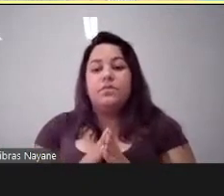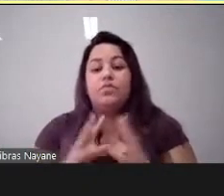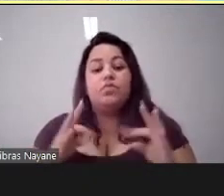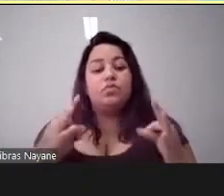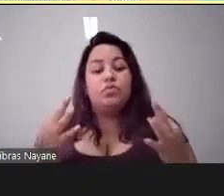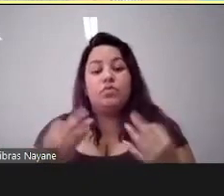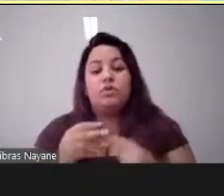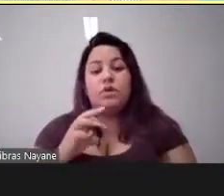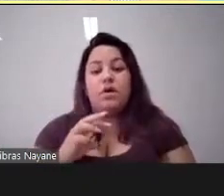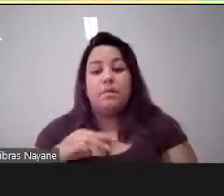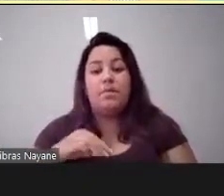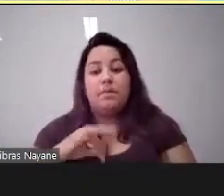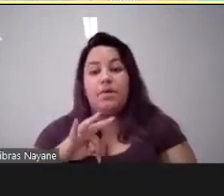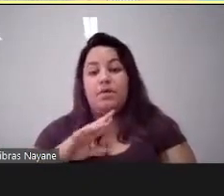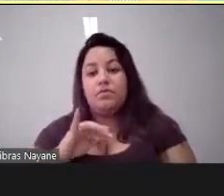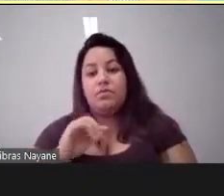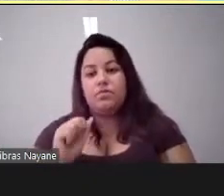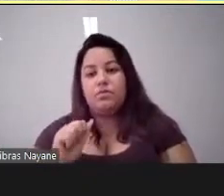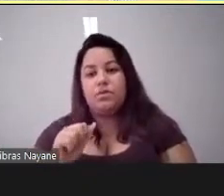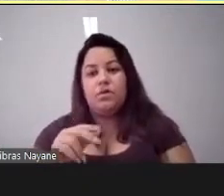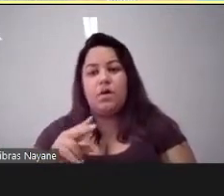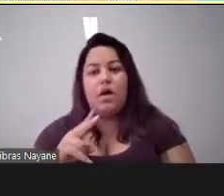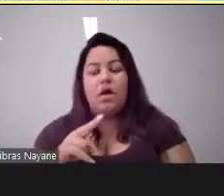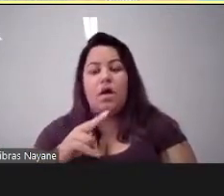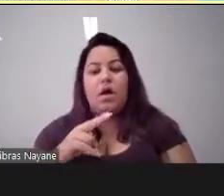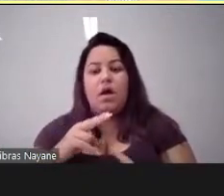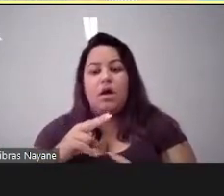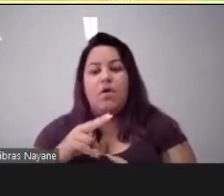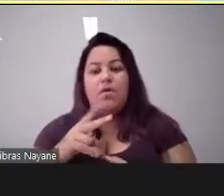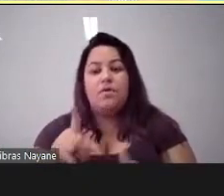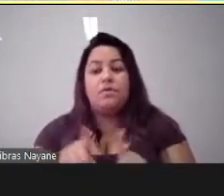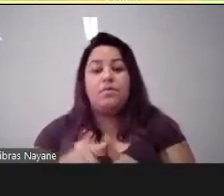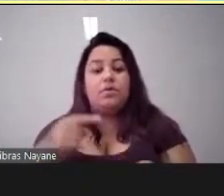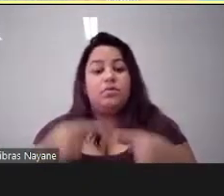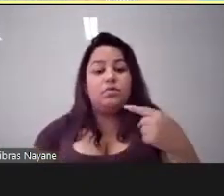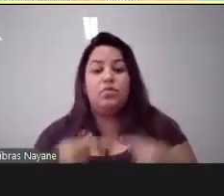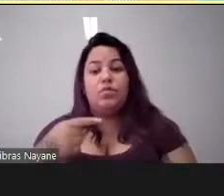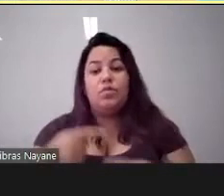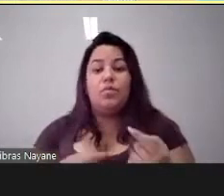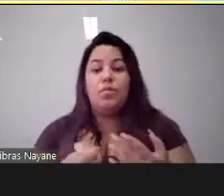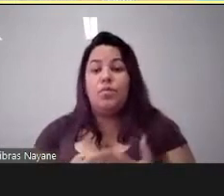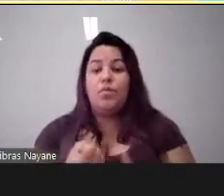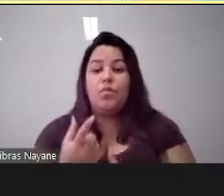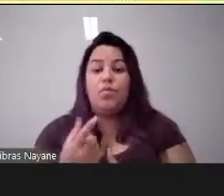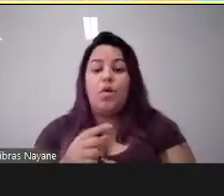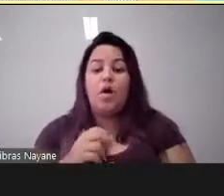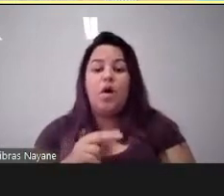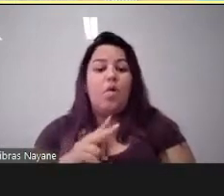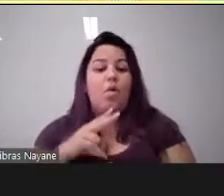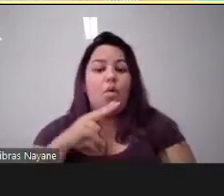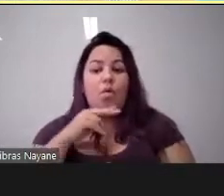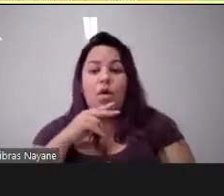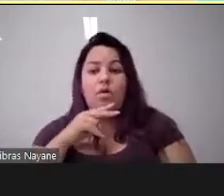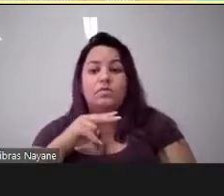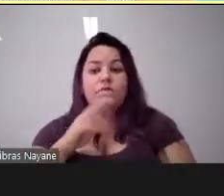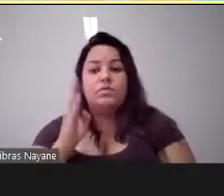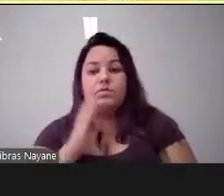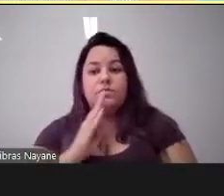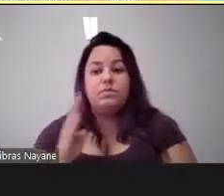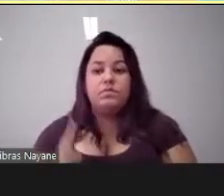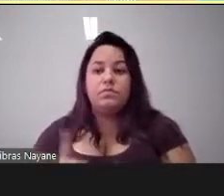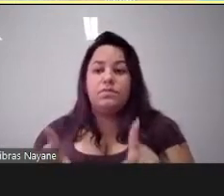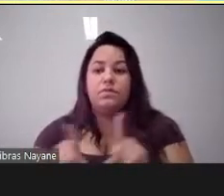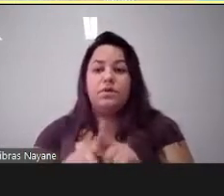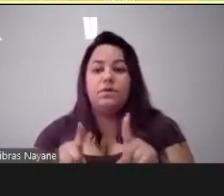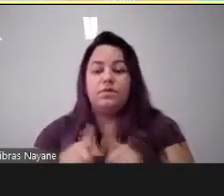pressure you with the assistance that you are supposed to give them. We are having the discussions now about what we